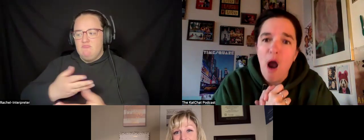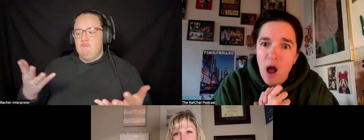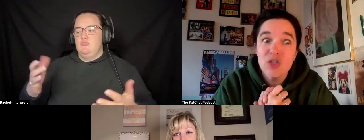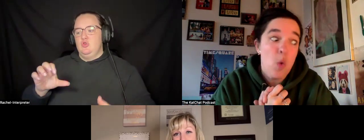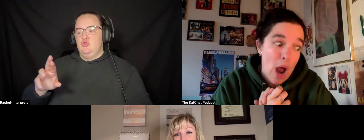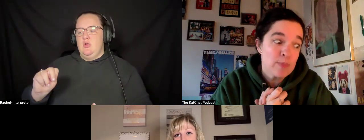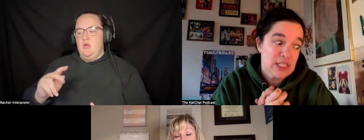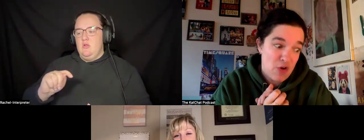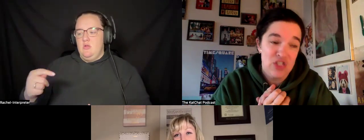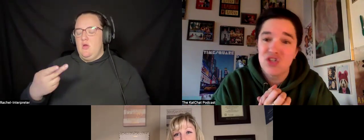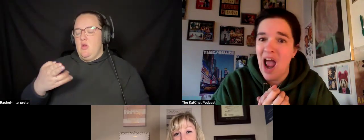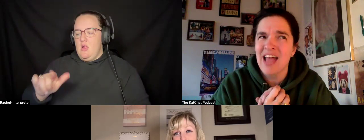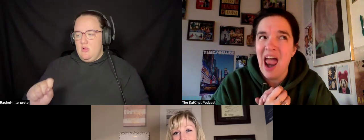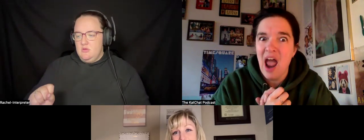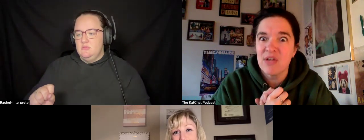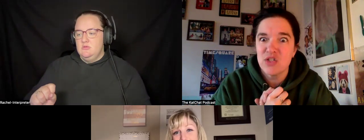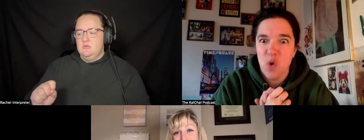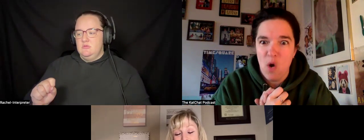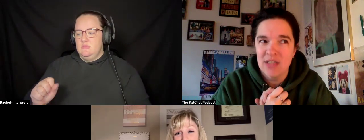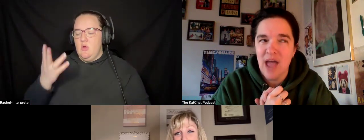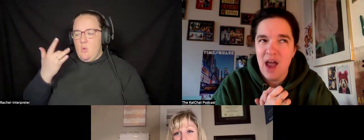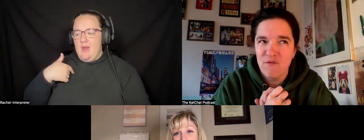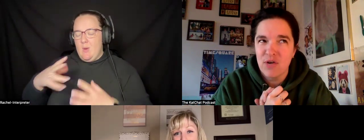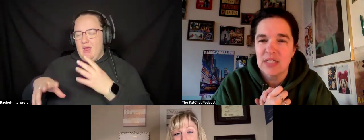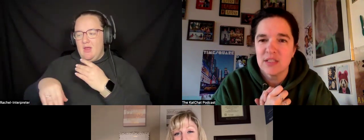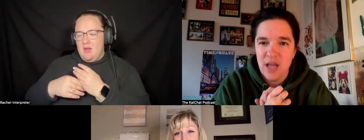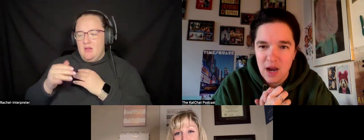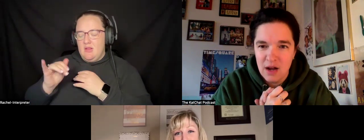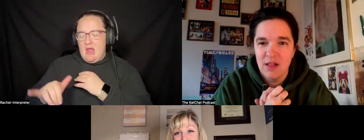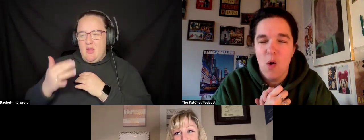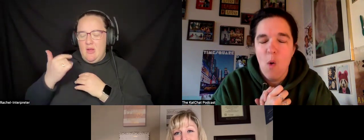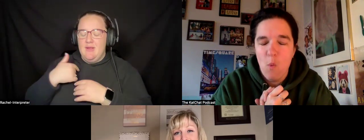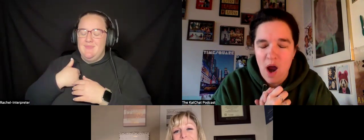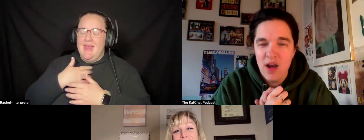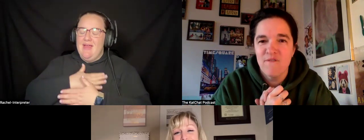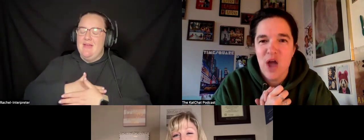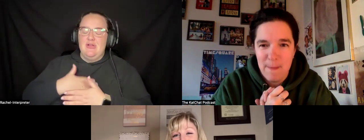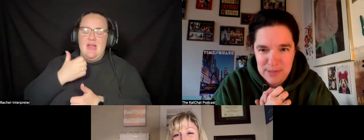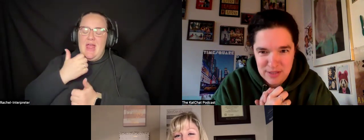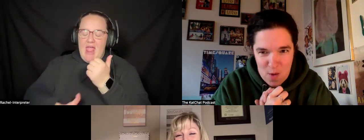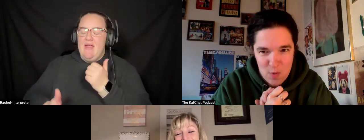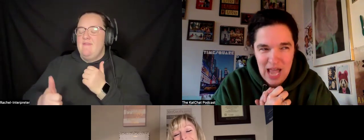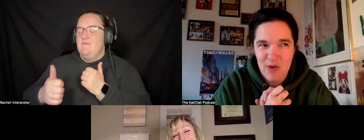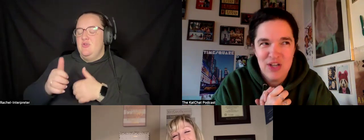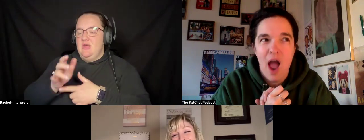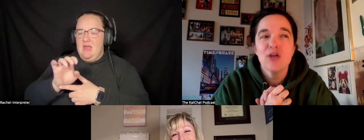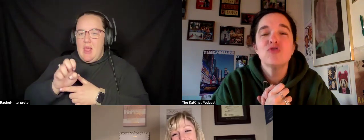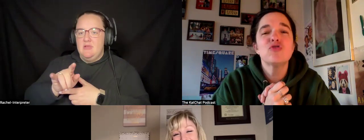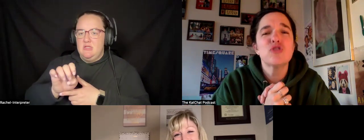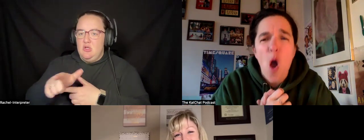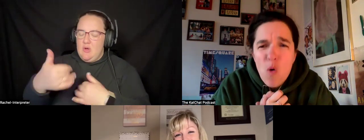Crown the Heart, the web series chat. I have enjoyed every single one of the episodes. I